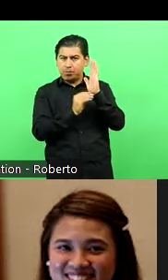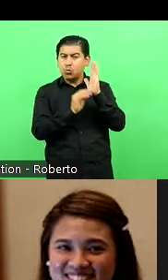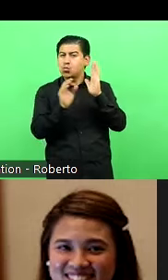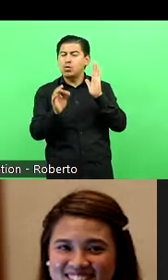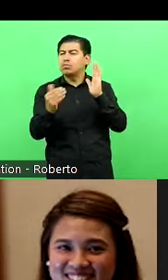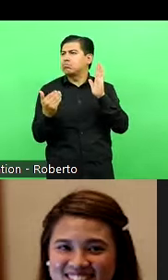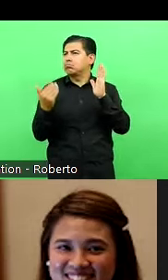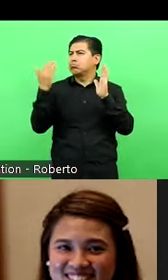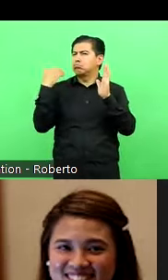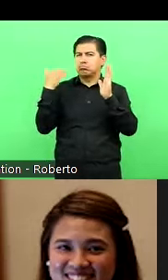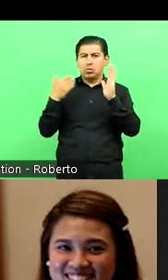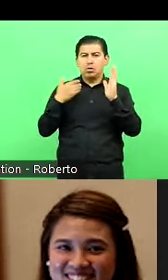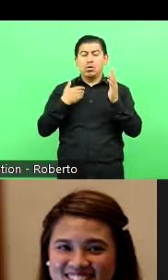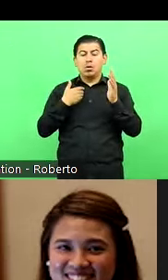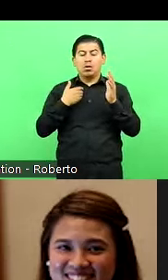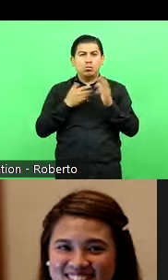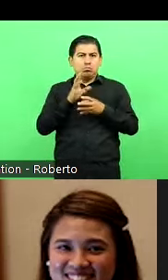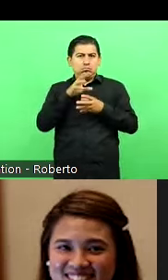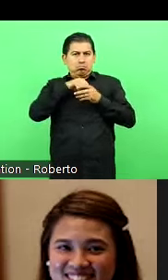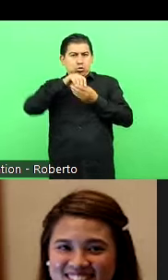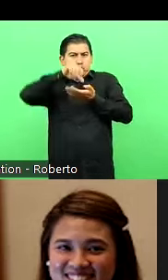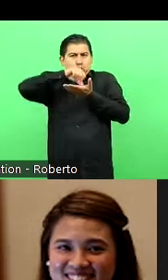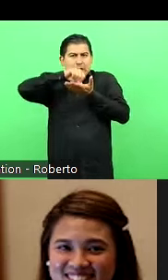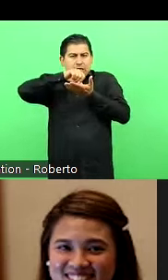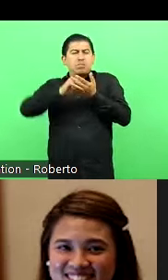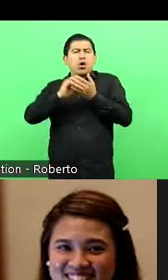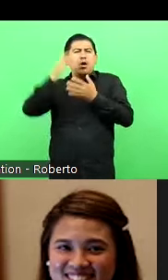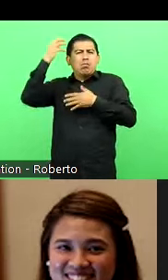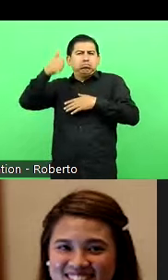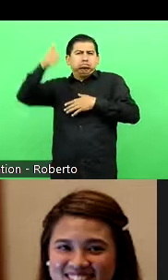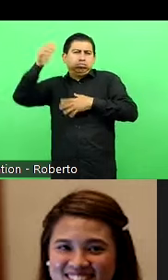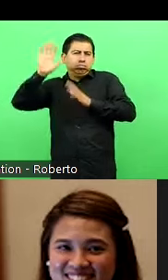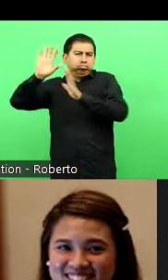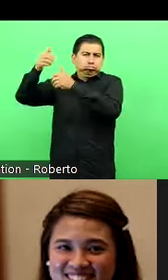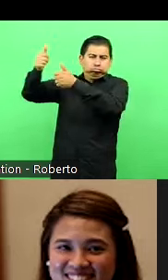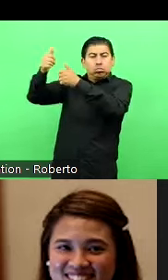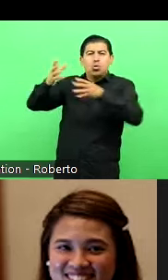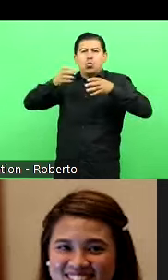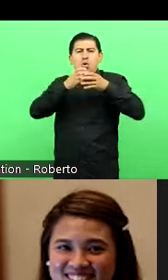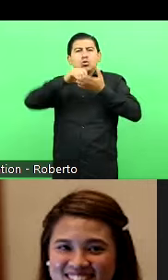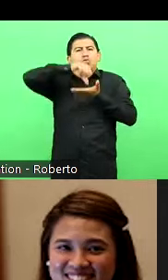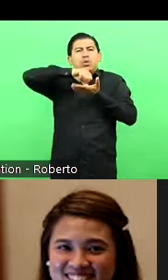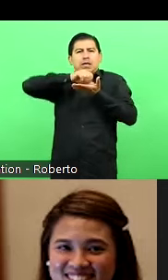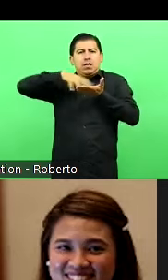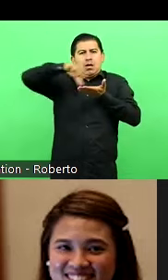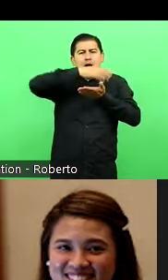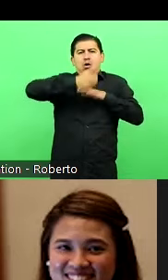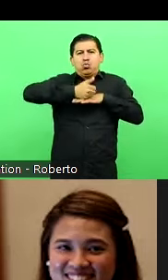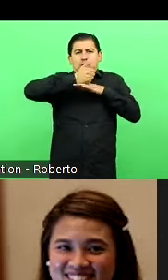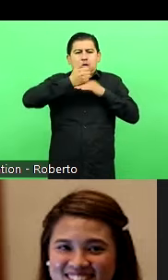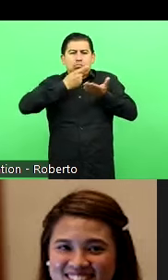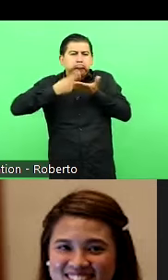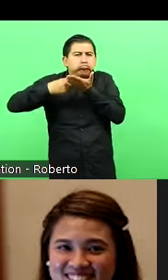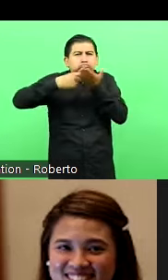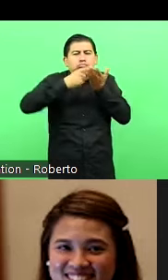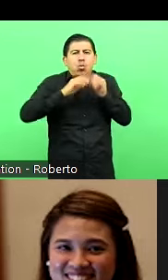our DRM programs, we made sure that the focal for persons with disability affairs is